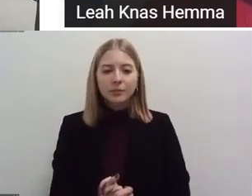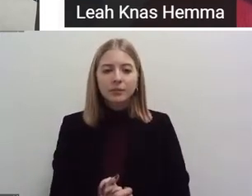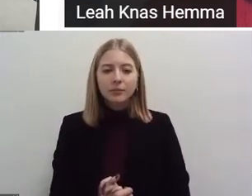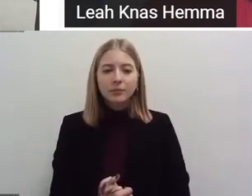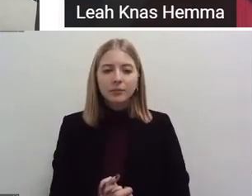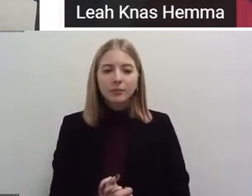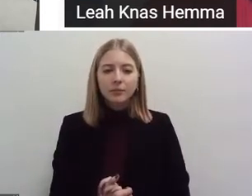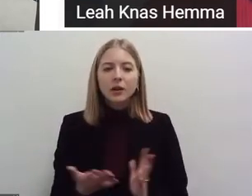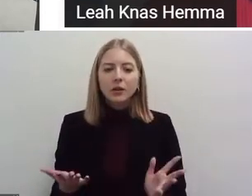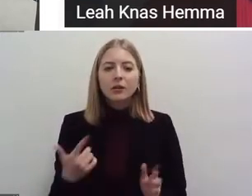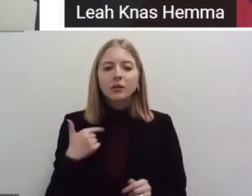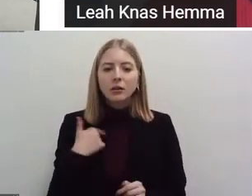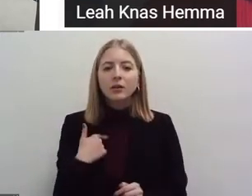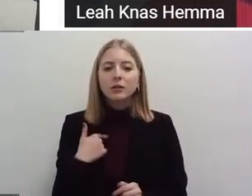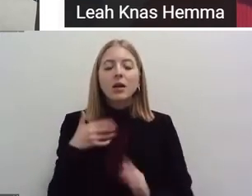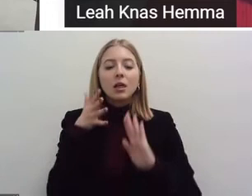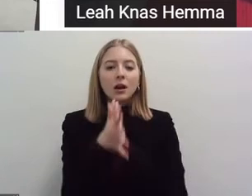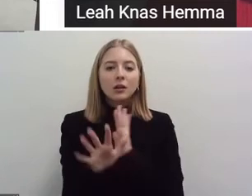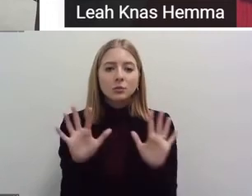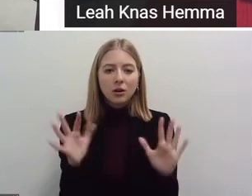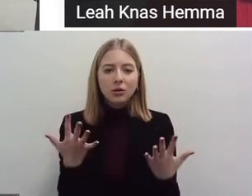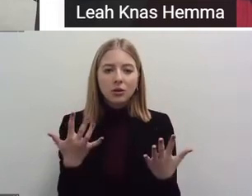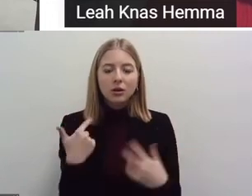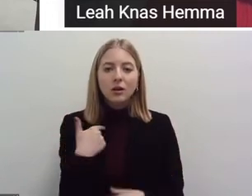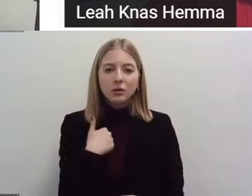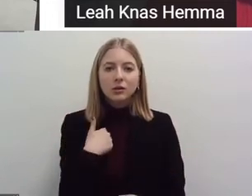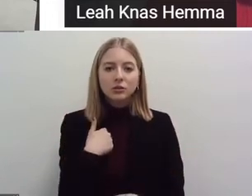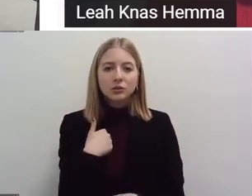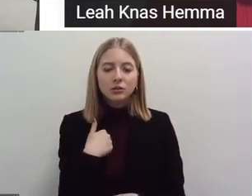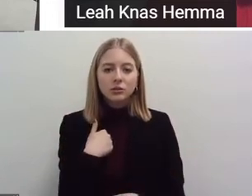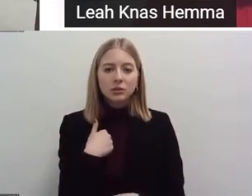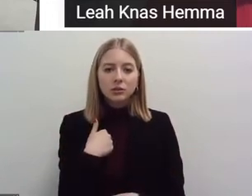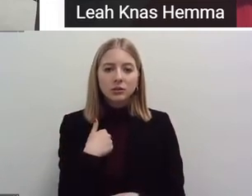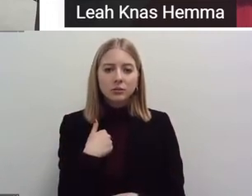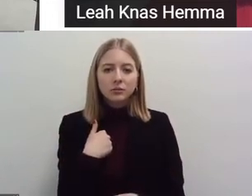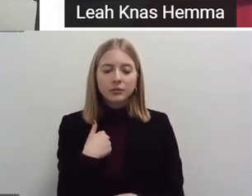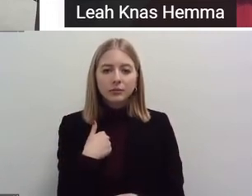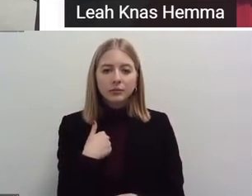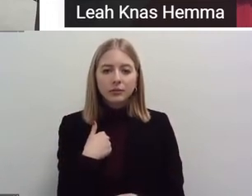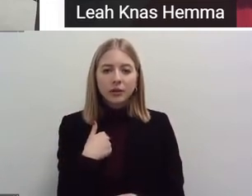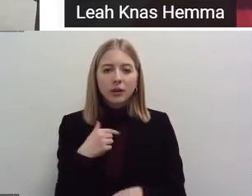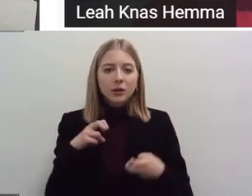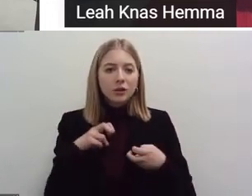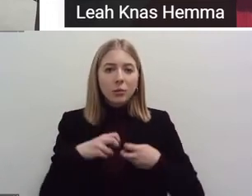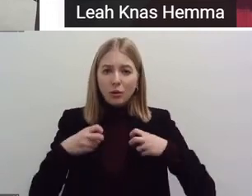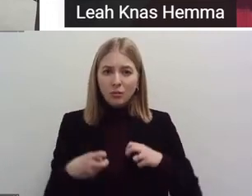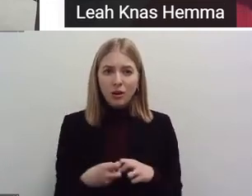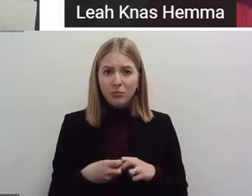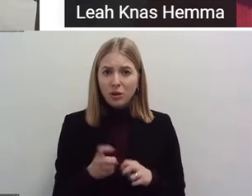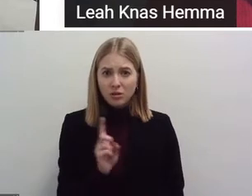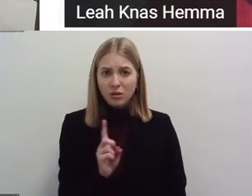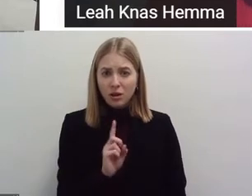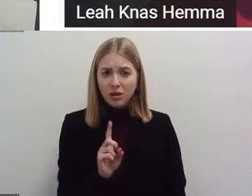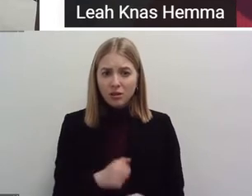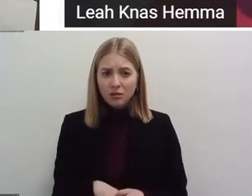issues, that helping me become the better version of myself, helping me